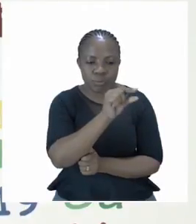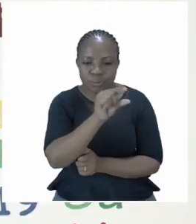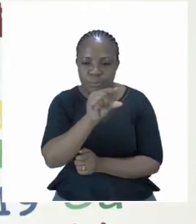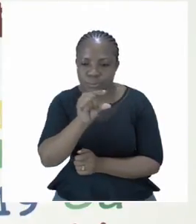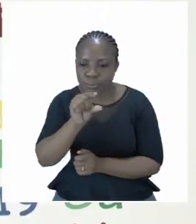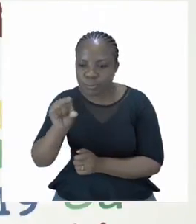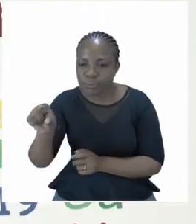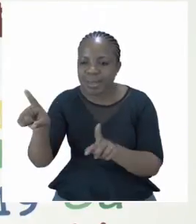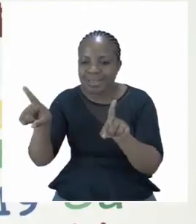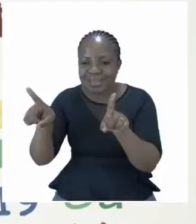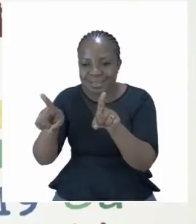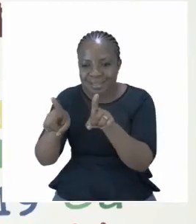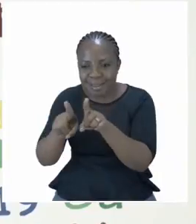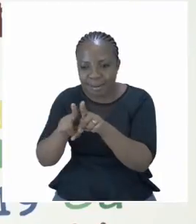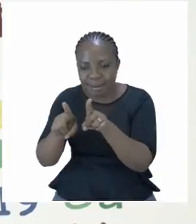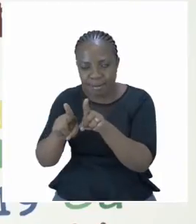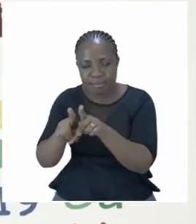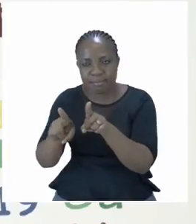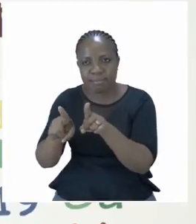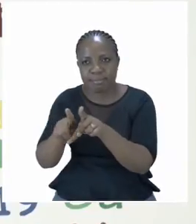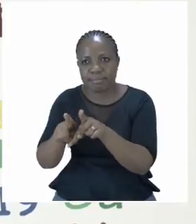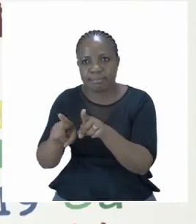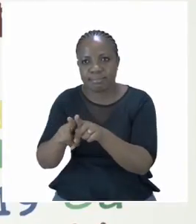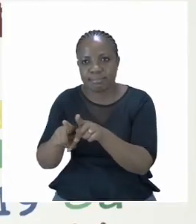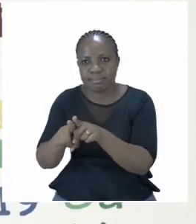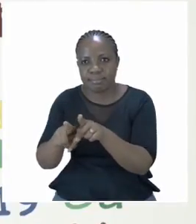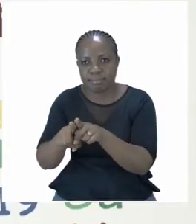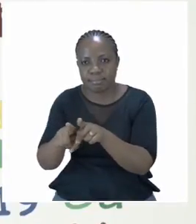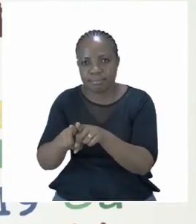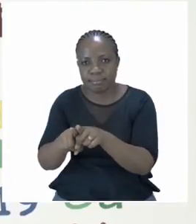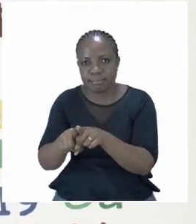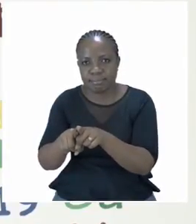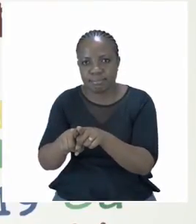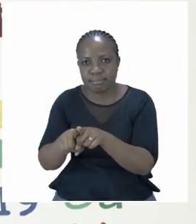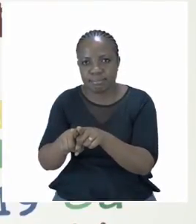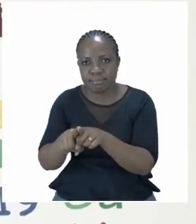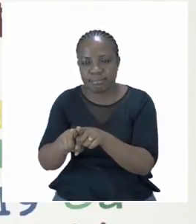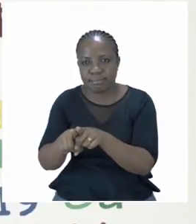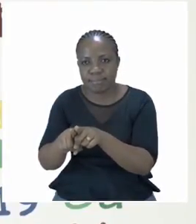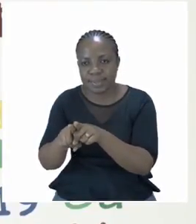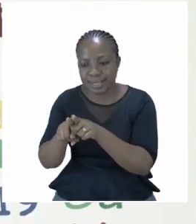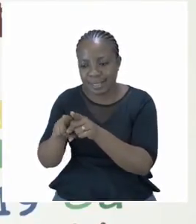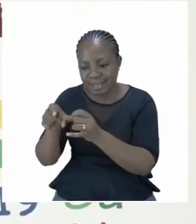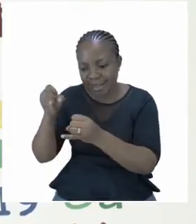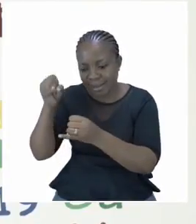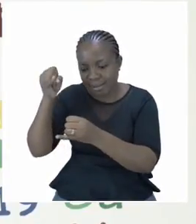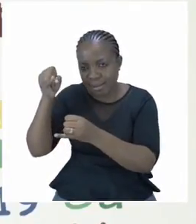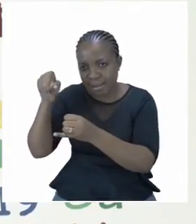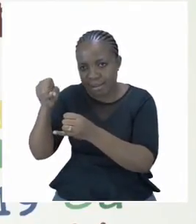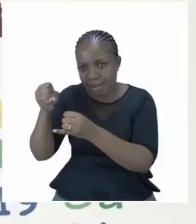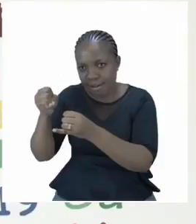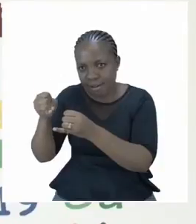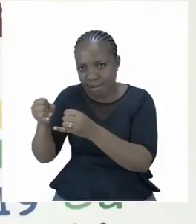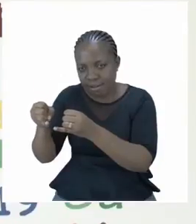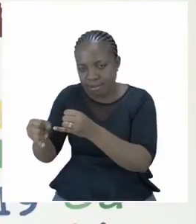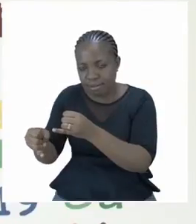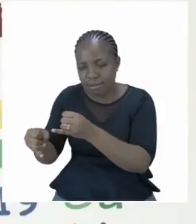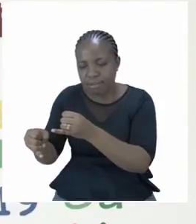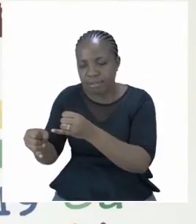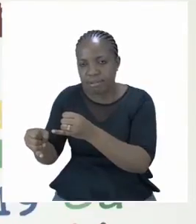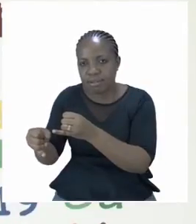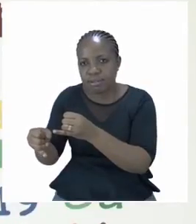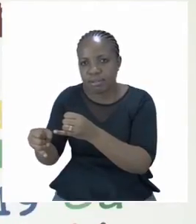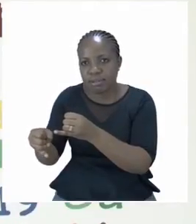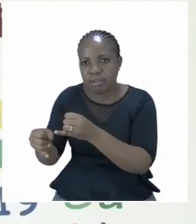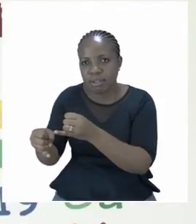writing the sentence. The cat was in the park.